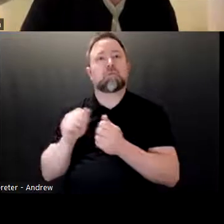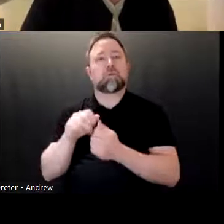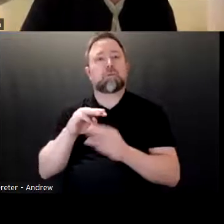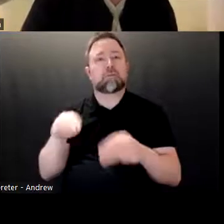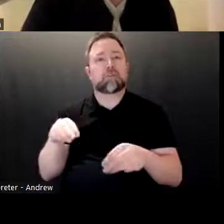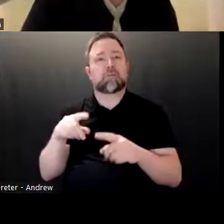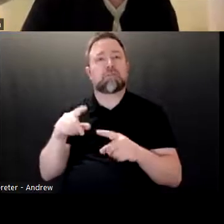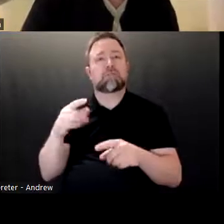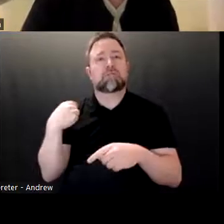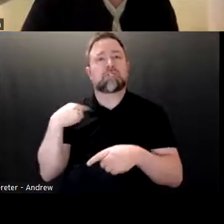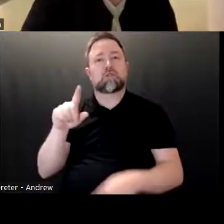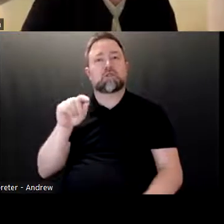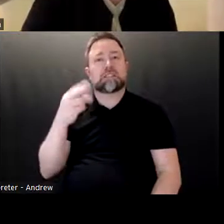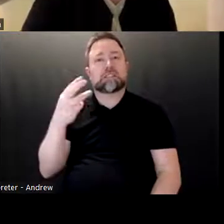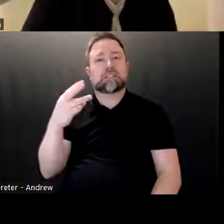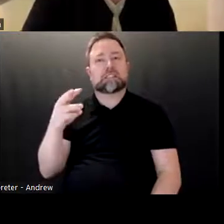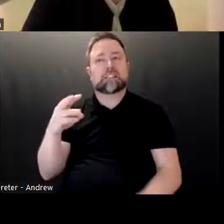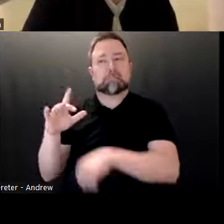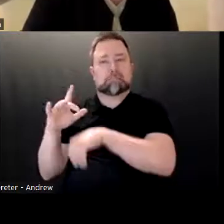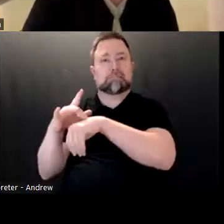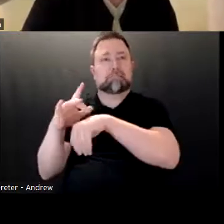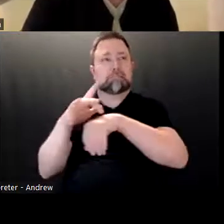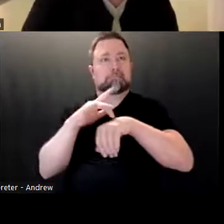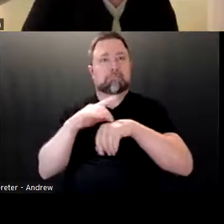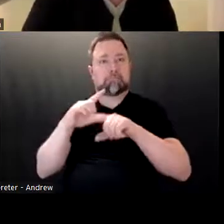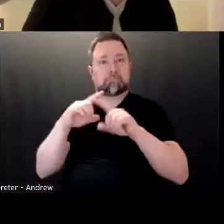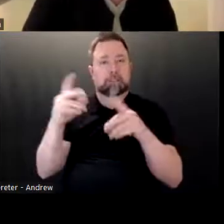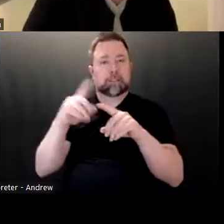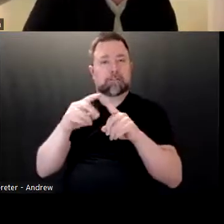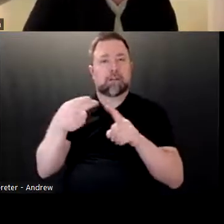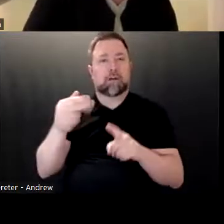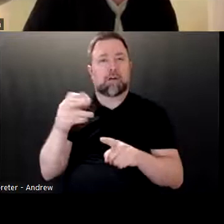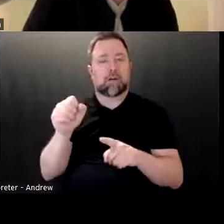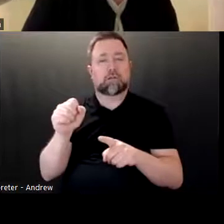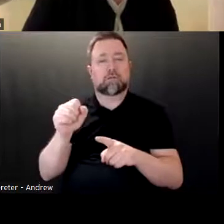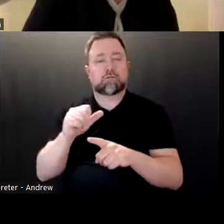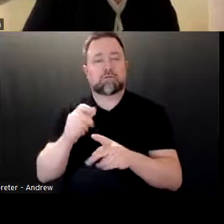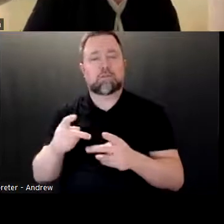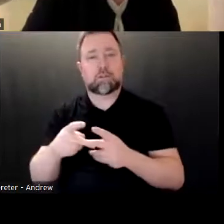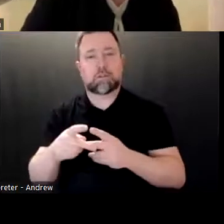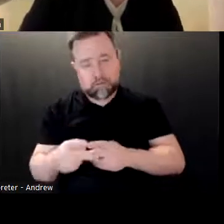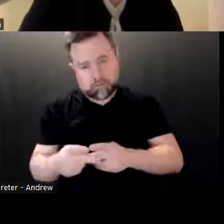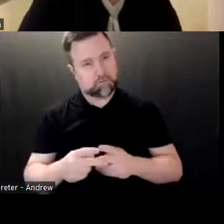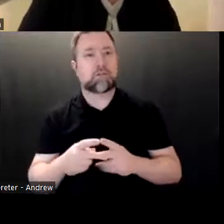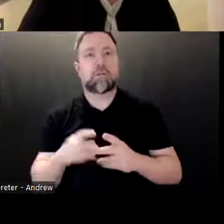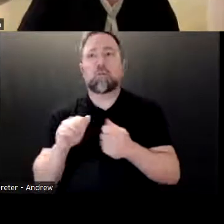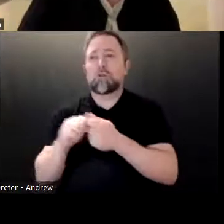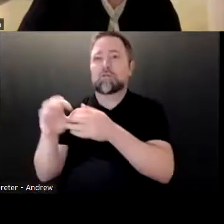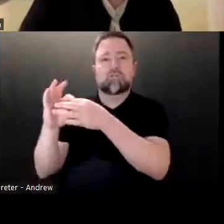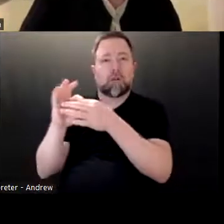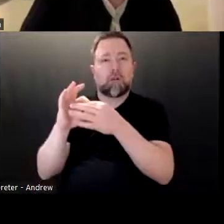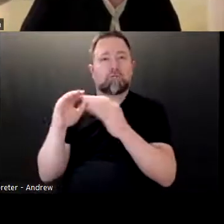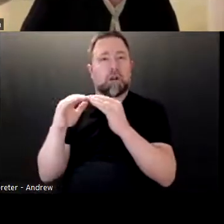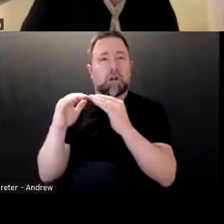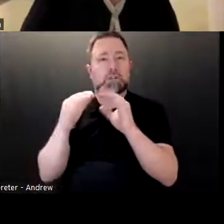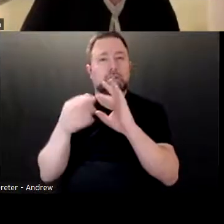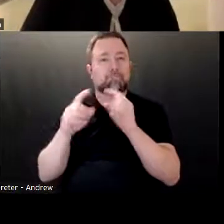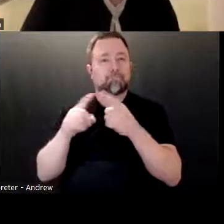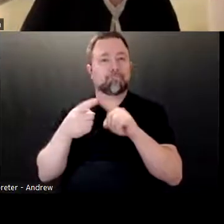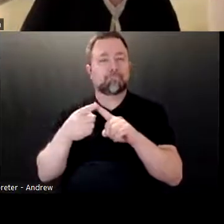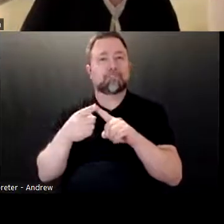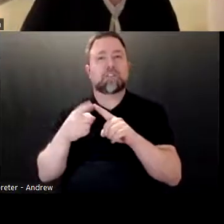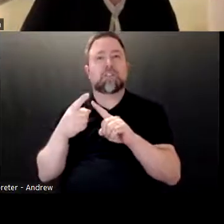the opportunity to visit a number of HAHS sites and convene with colleagues from the network, and it's